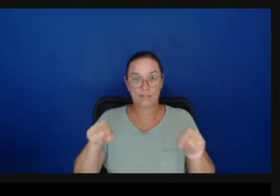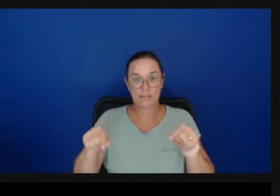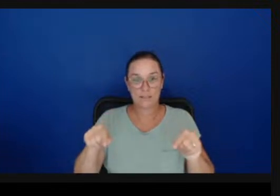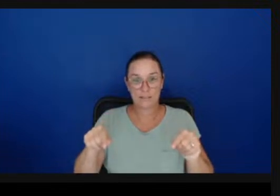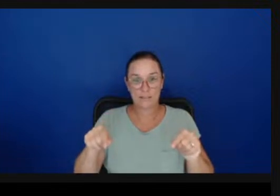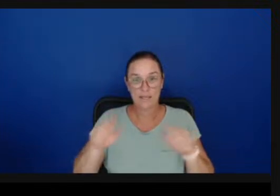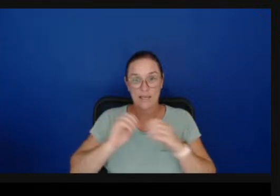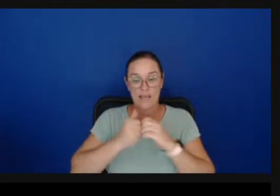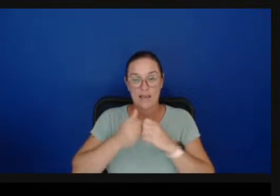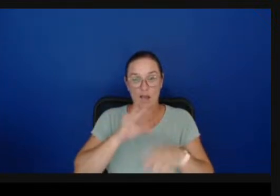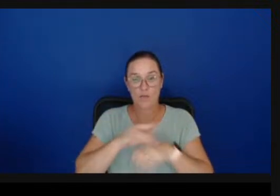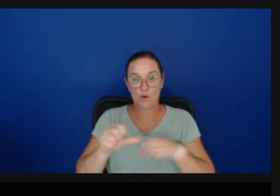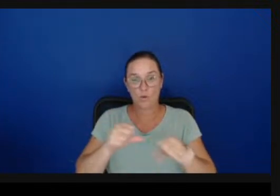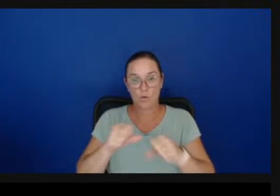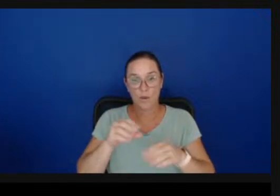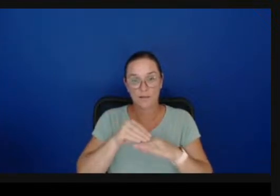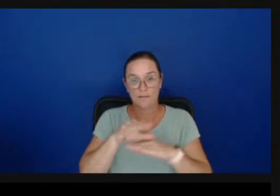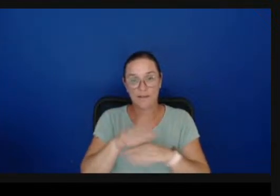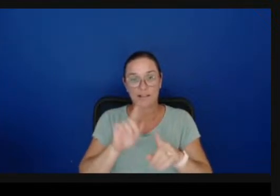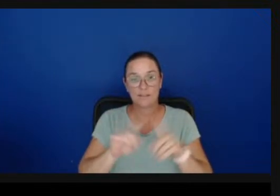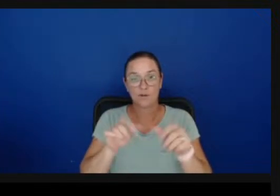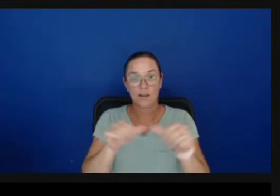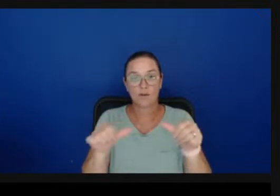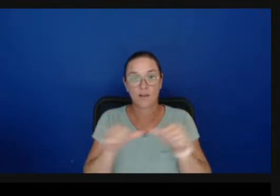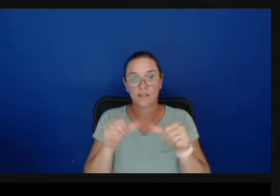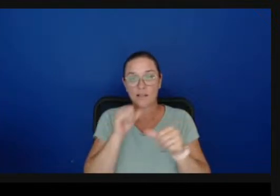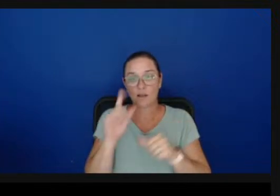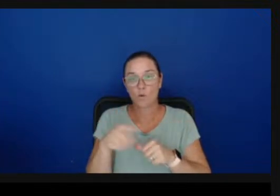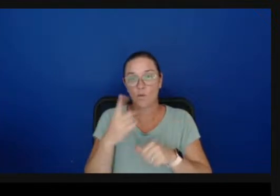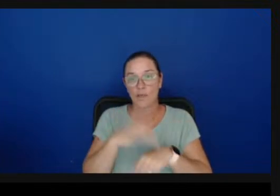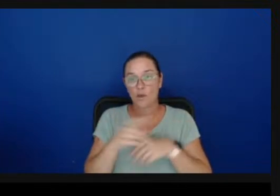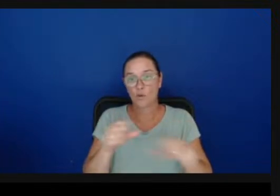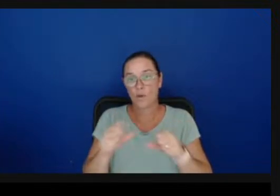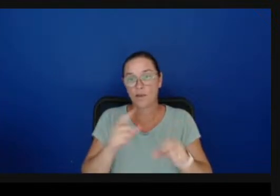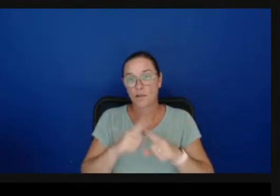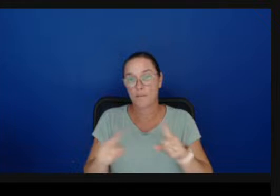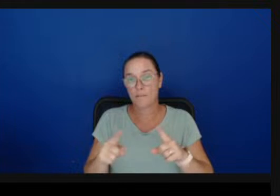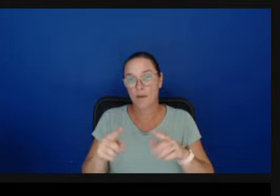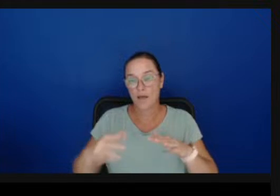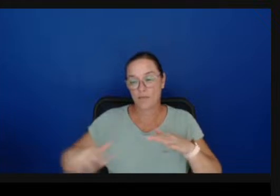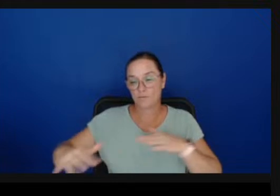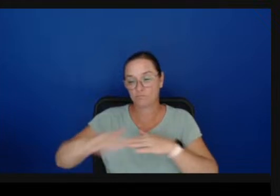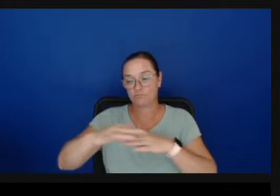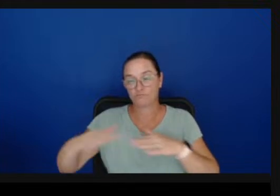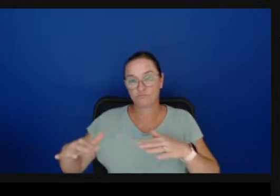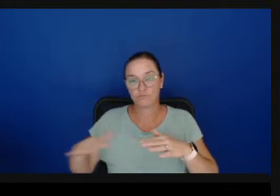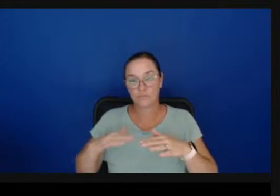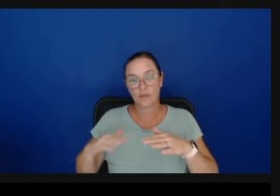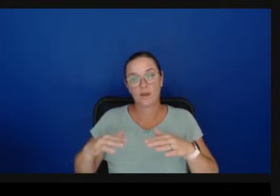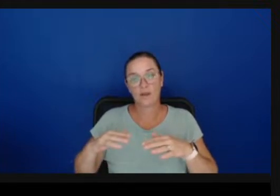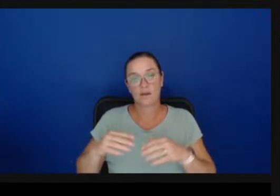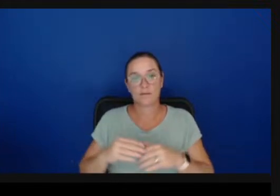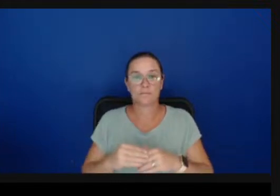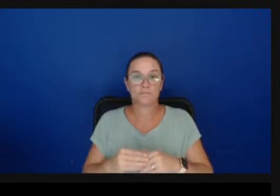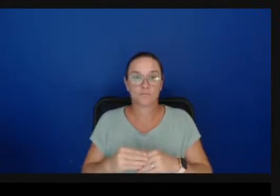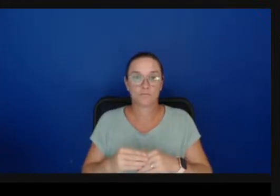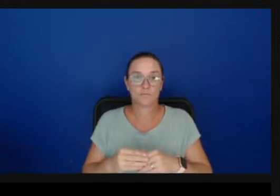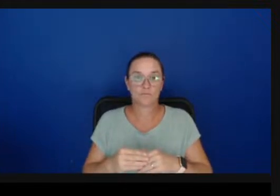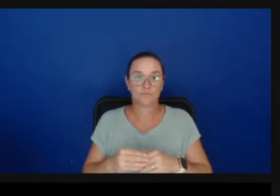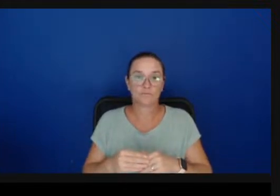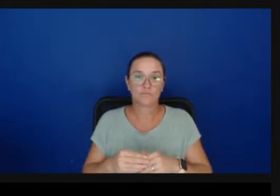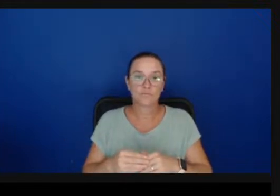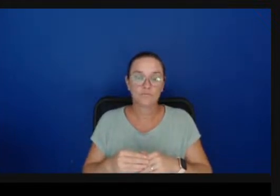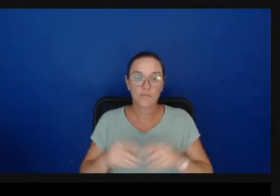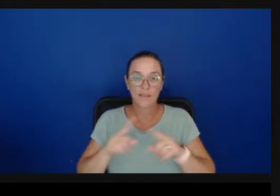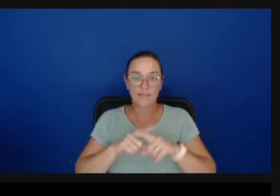how the earthquakes affect different areas, right? Not just the earthquakes, but they also use the ambient seismic noise of the oceans that kind of comes from